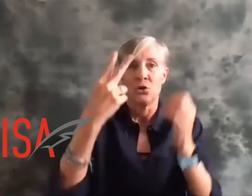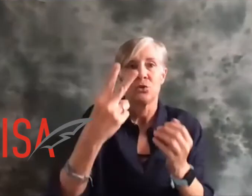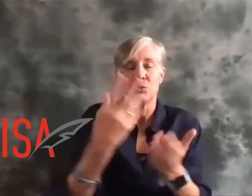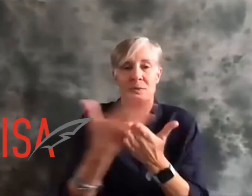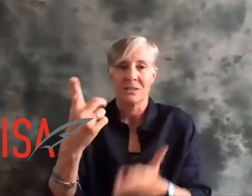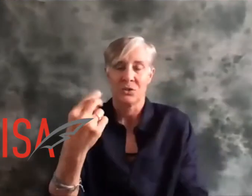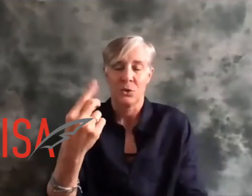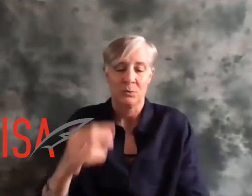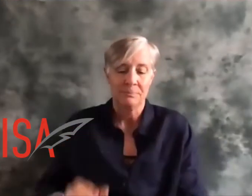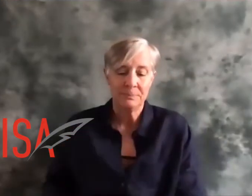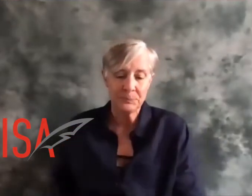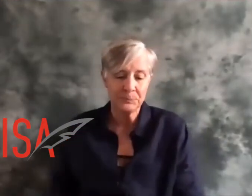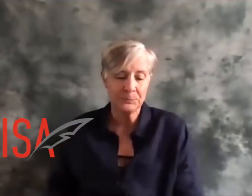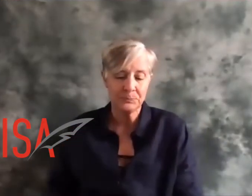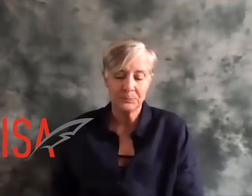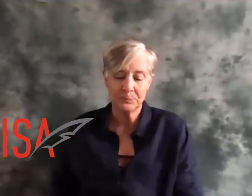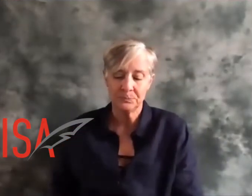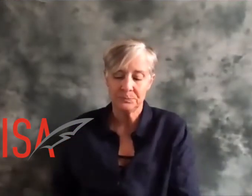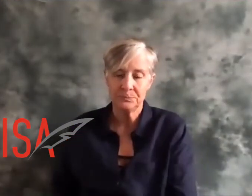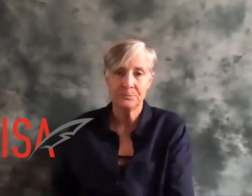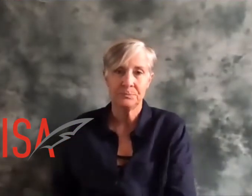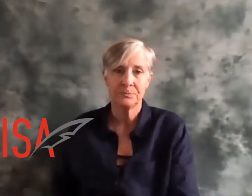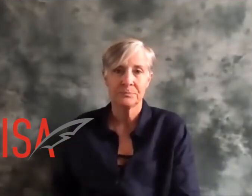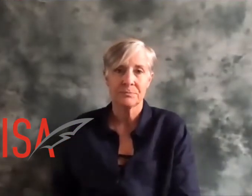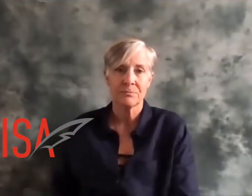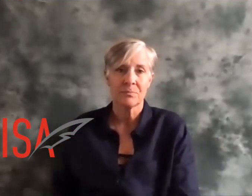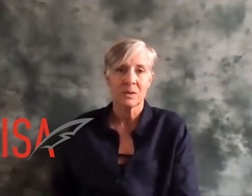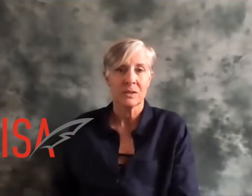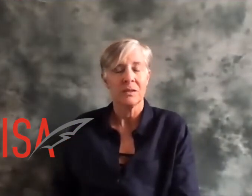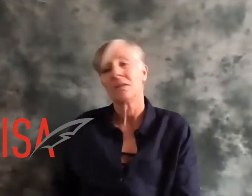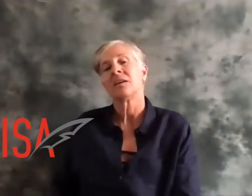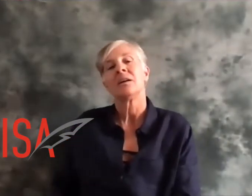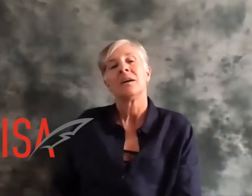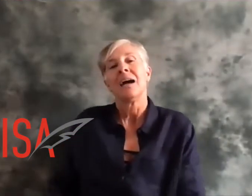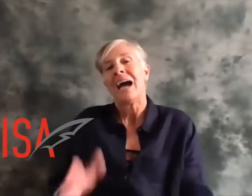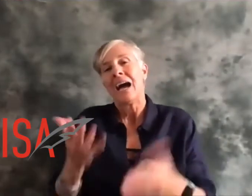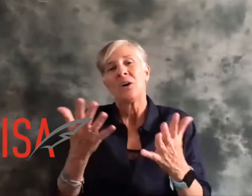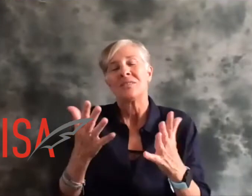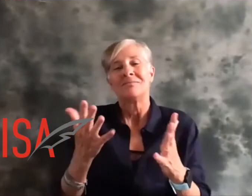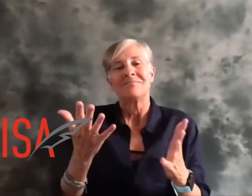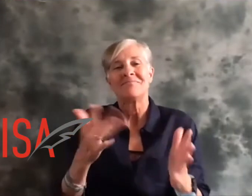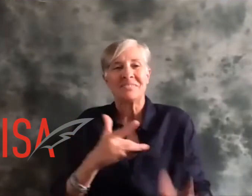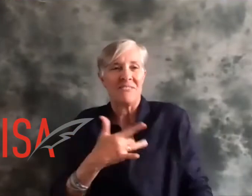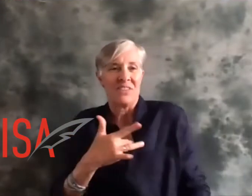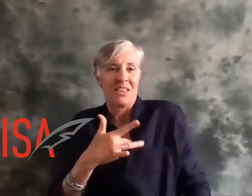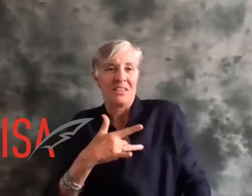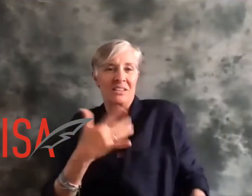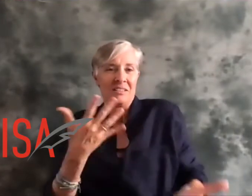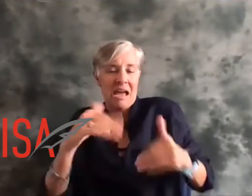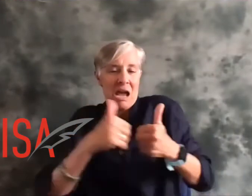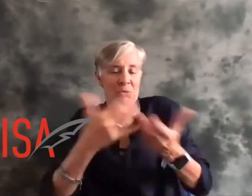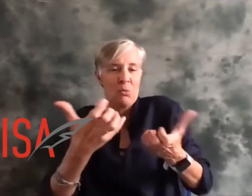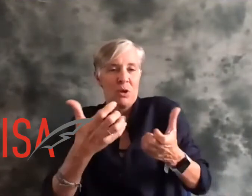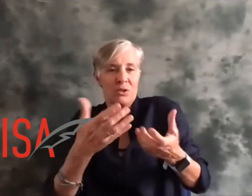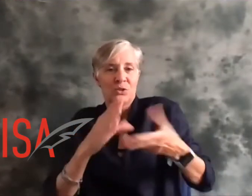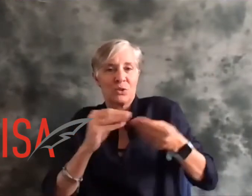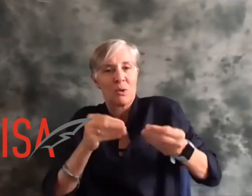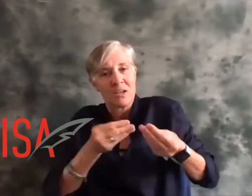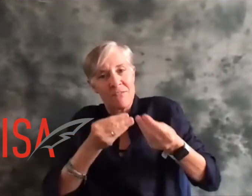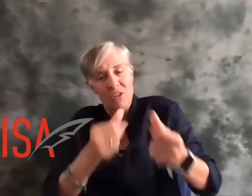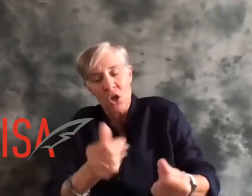this, and the nuance of what you choose is up to you and how you want your story to flow.